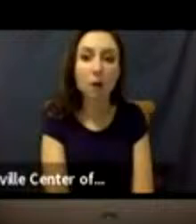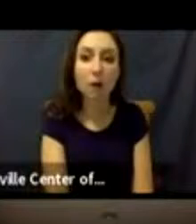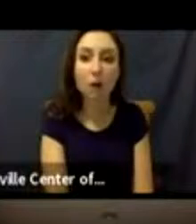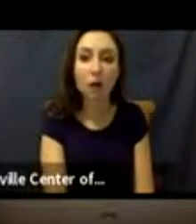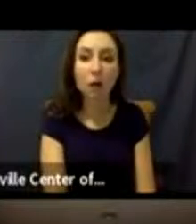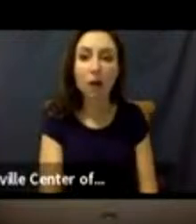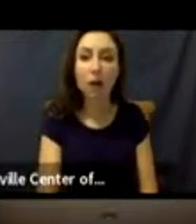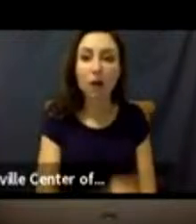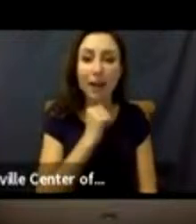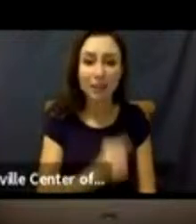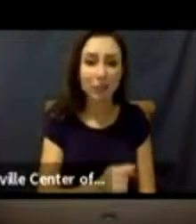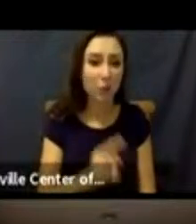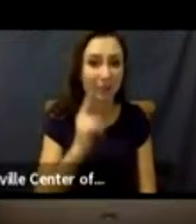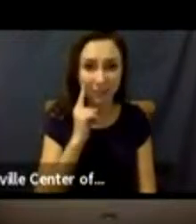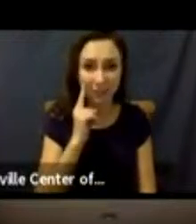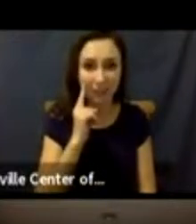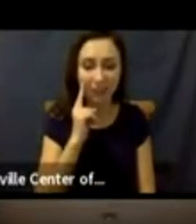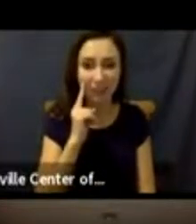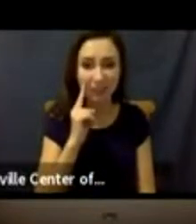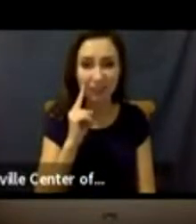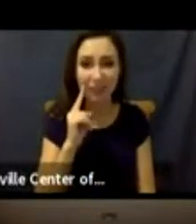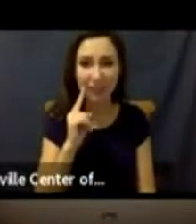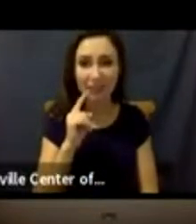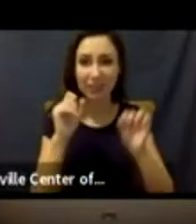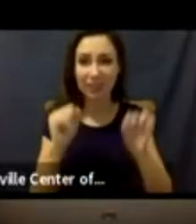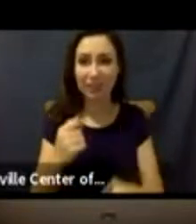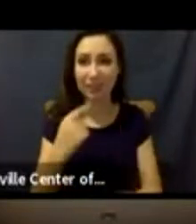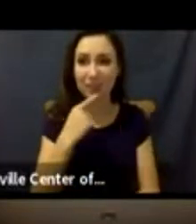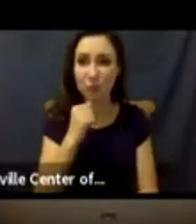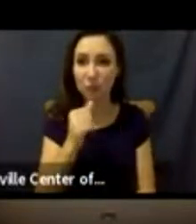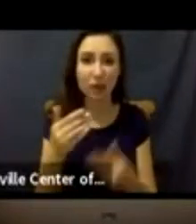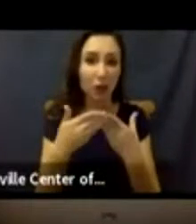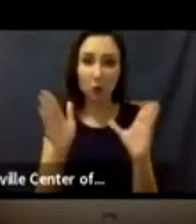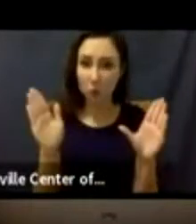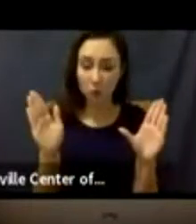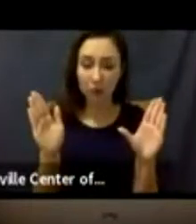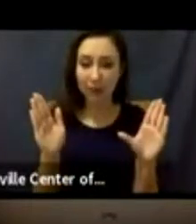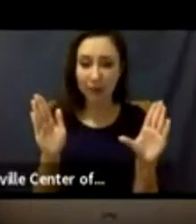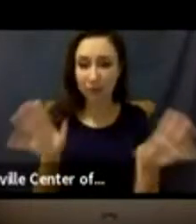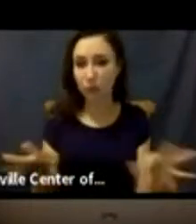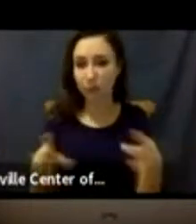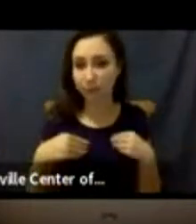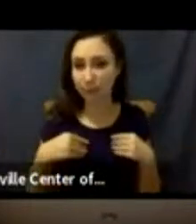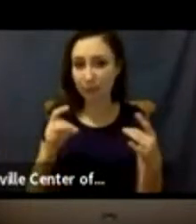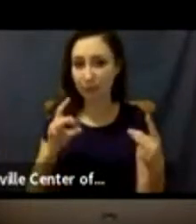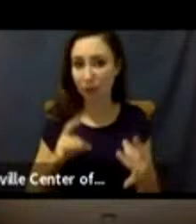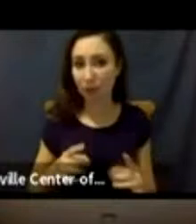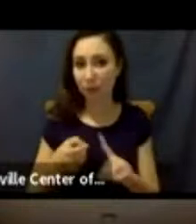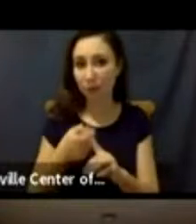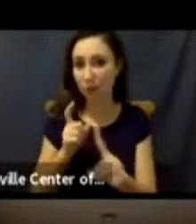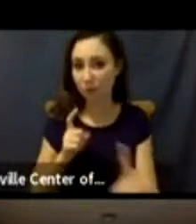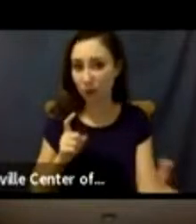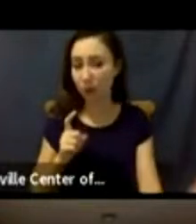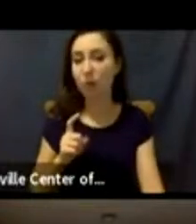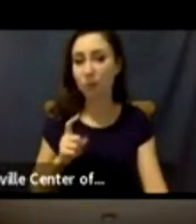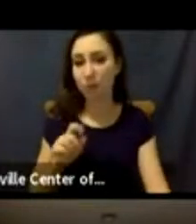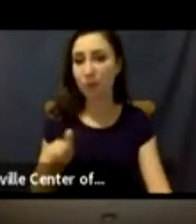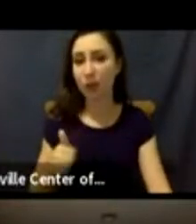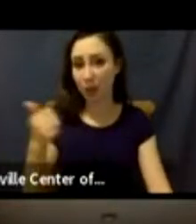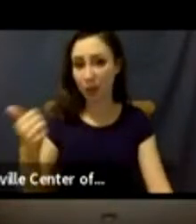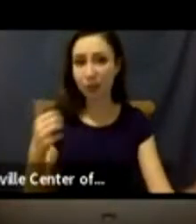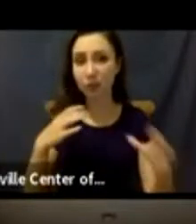think certainly the case can be made that we're not open to receiving feedback from our fellow citizens.